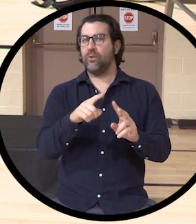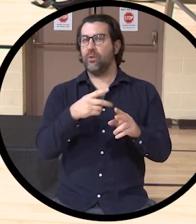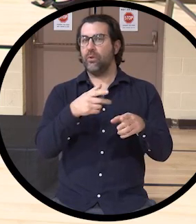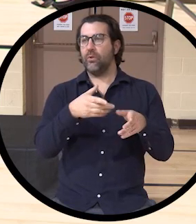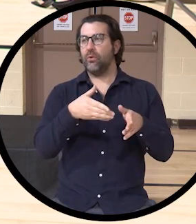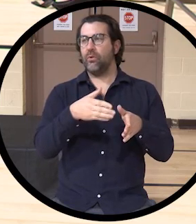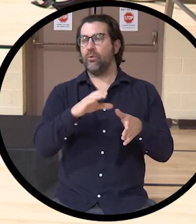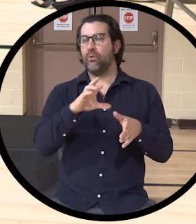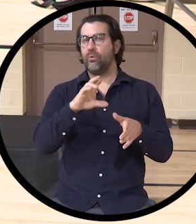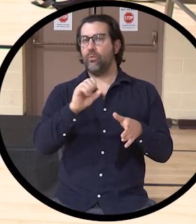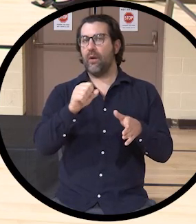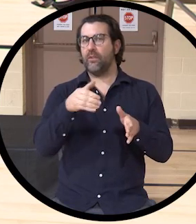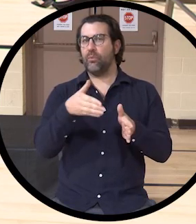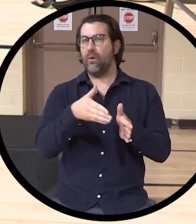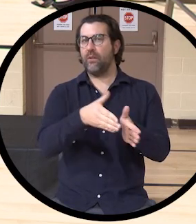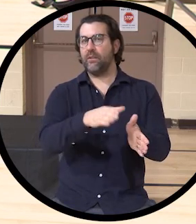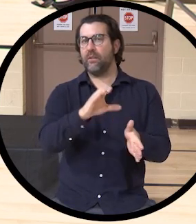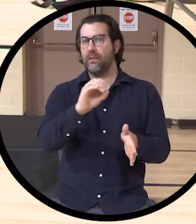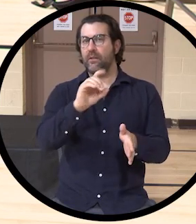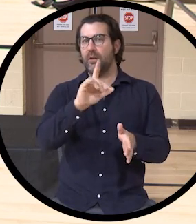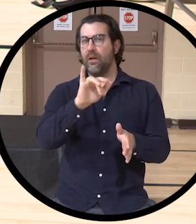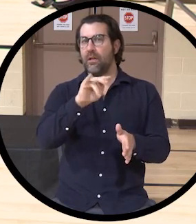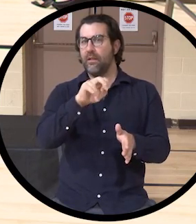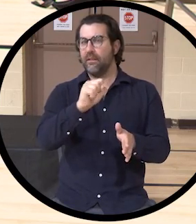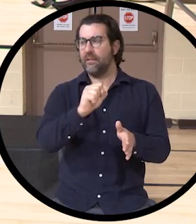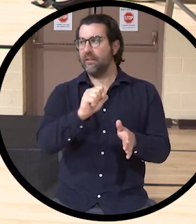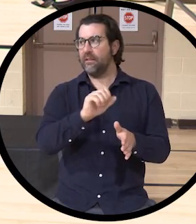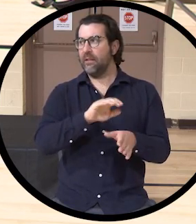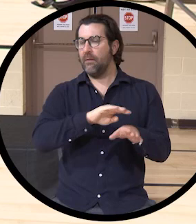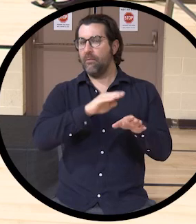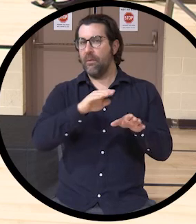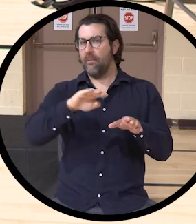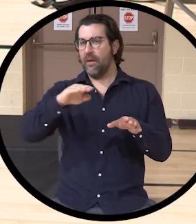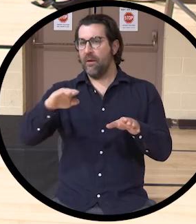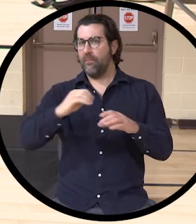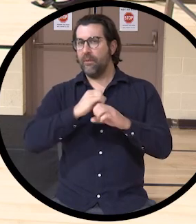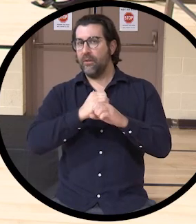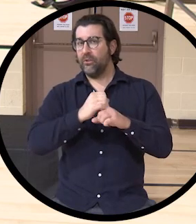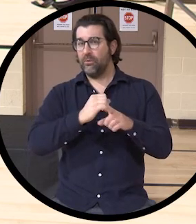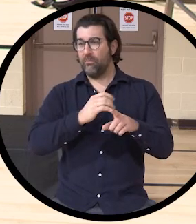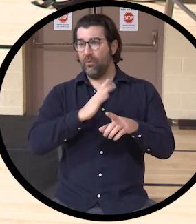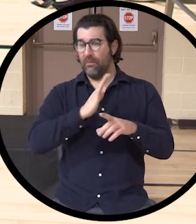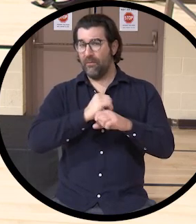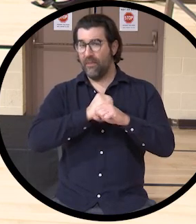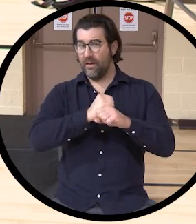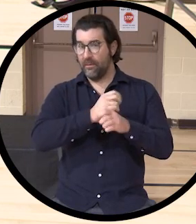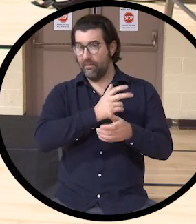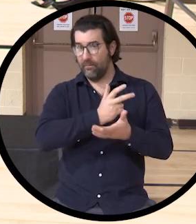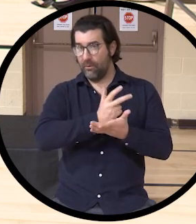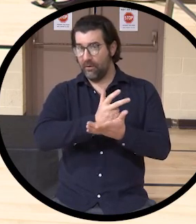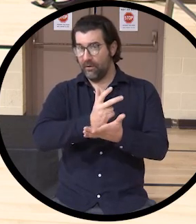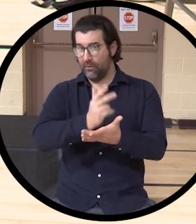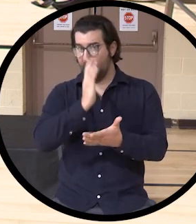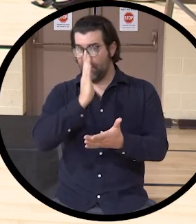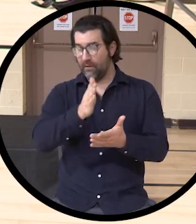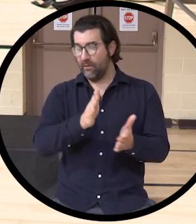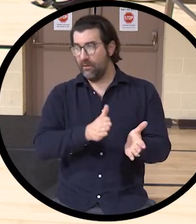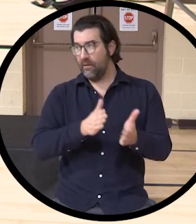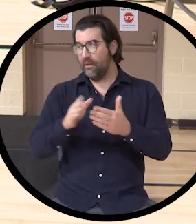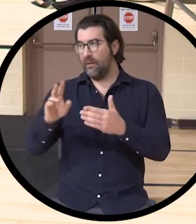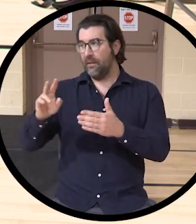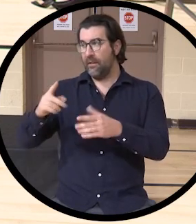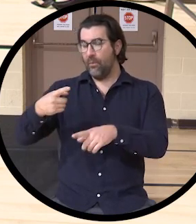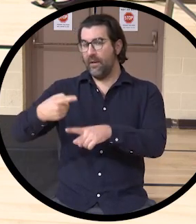Collins and whether the bump out protections there would prevent parking. And then the second question is about the